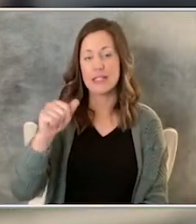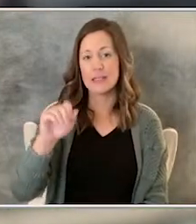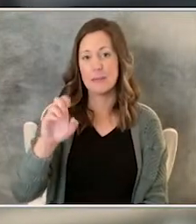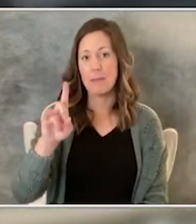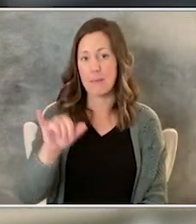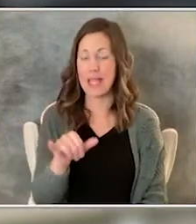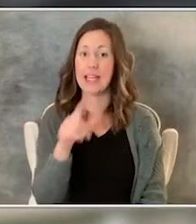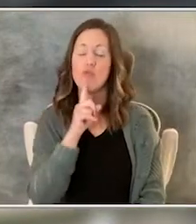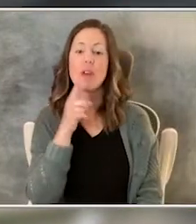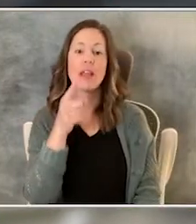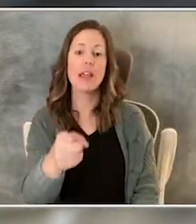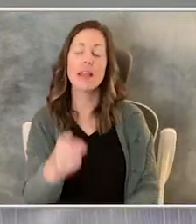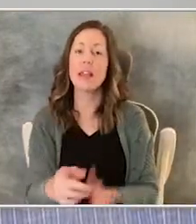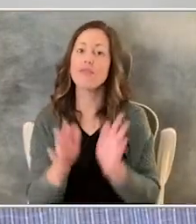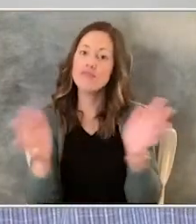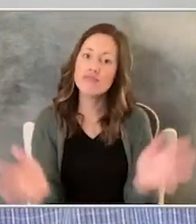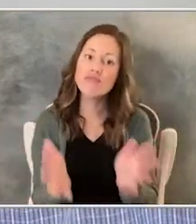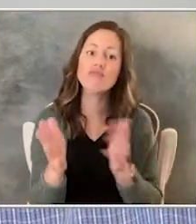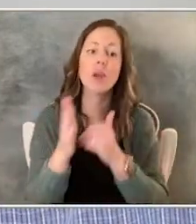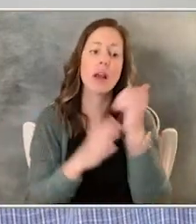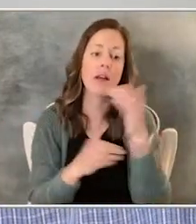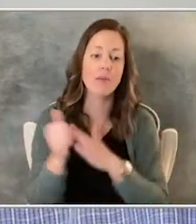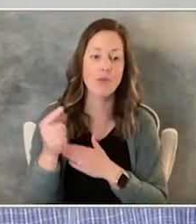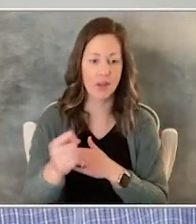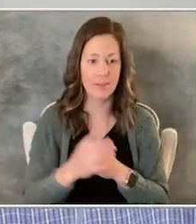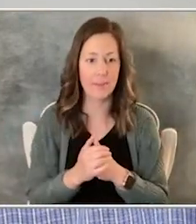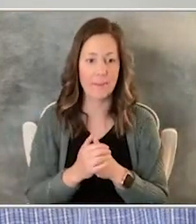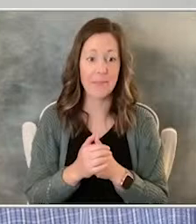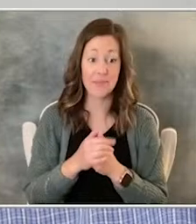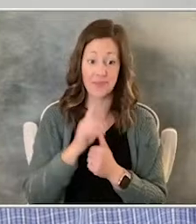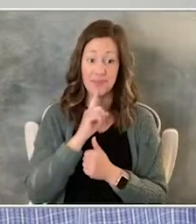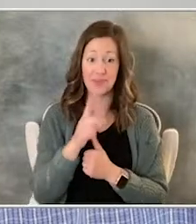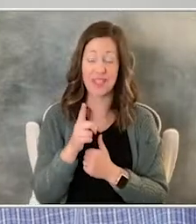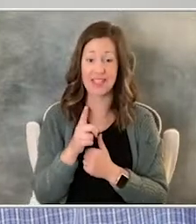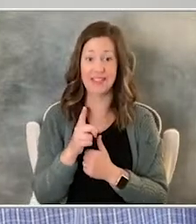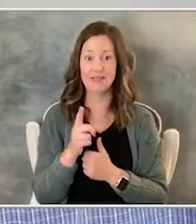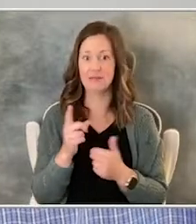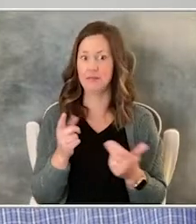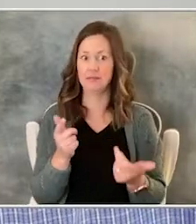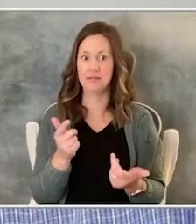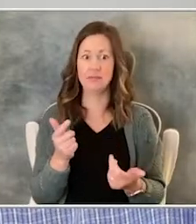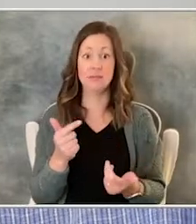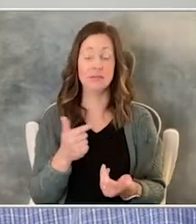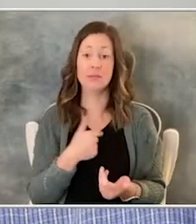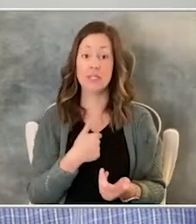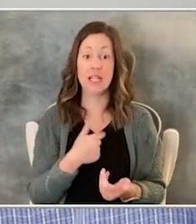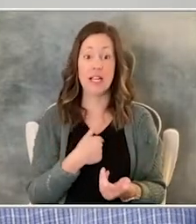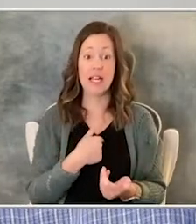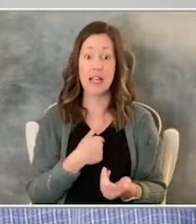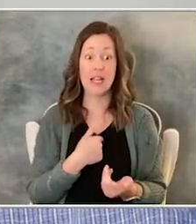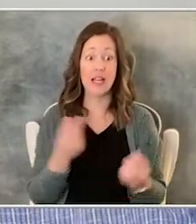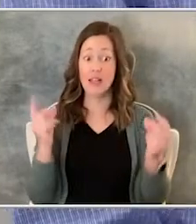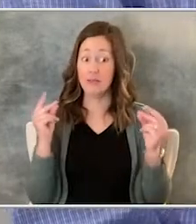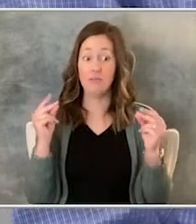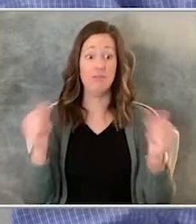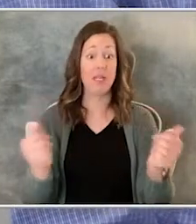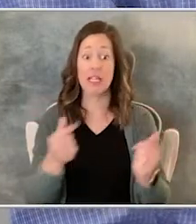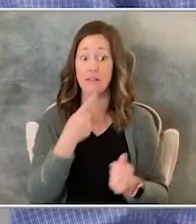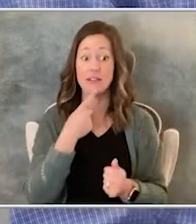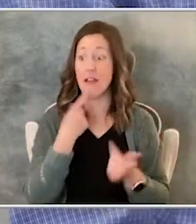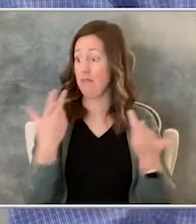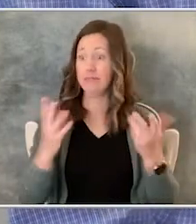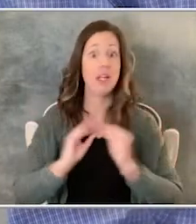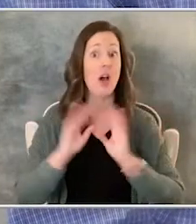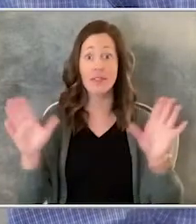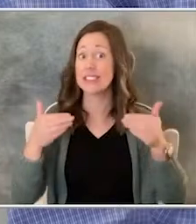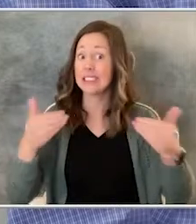It is night and day difference. You know, a year ago, before the procedure, I was, you know,